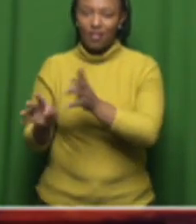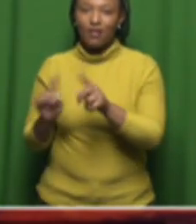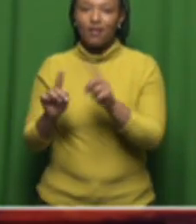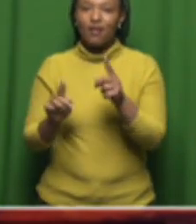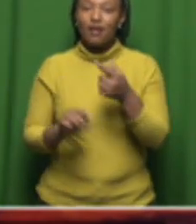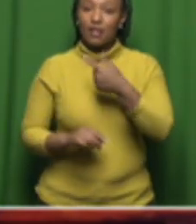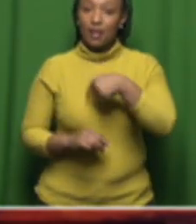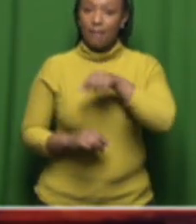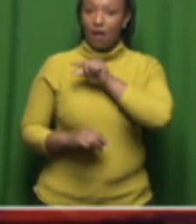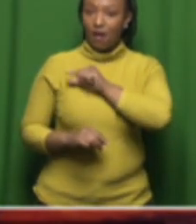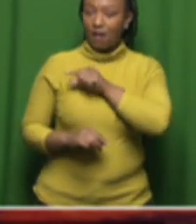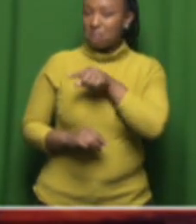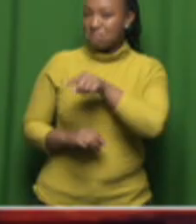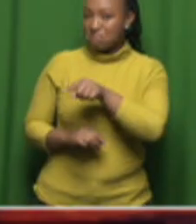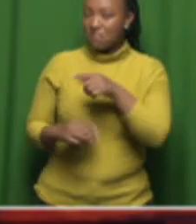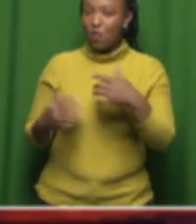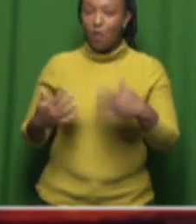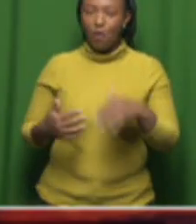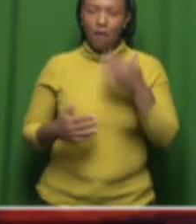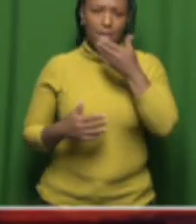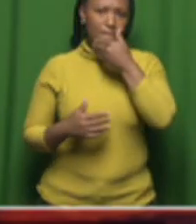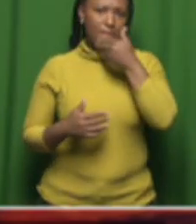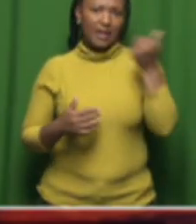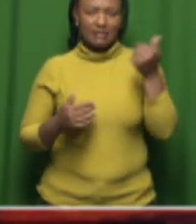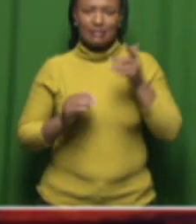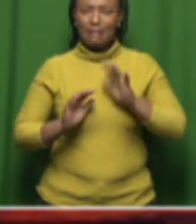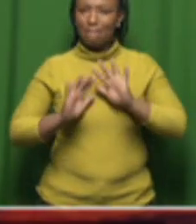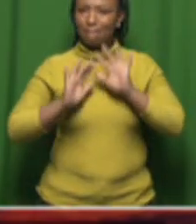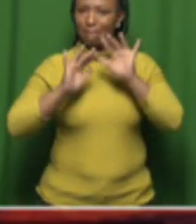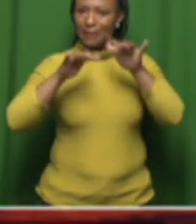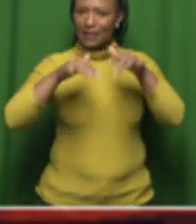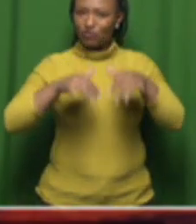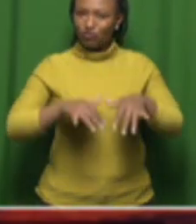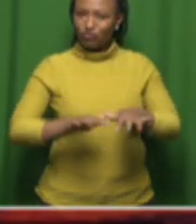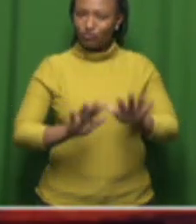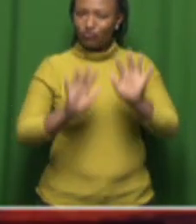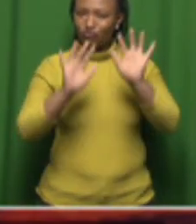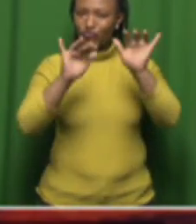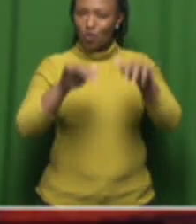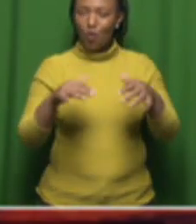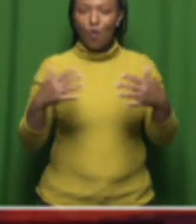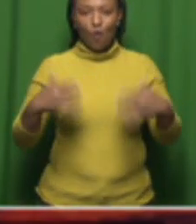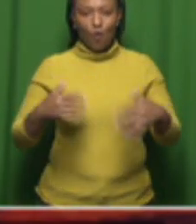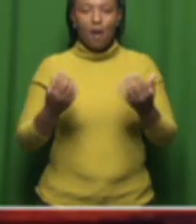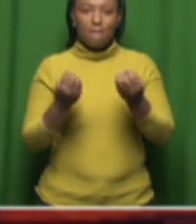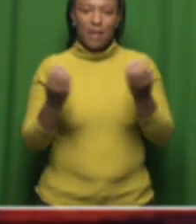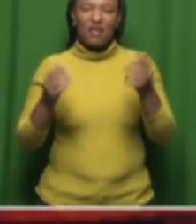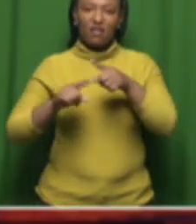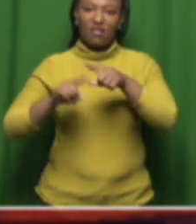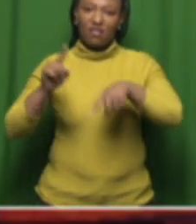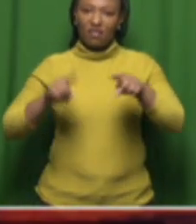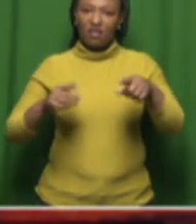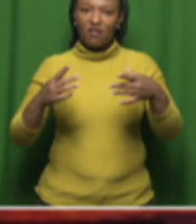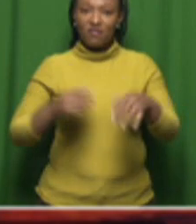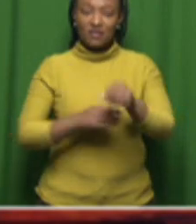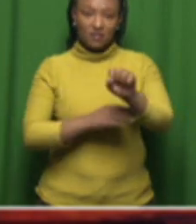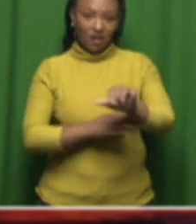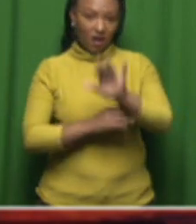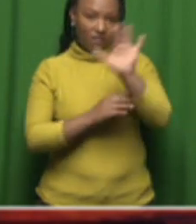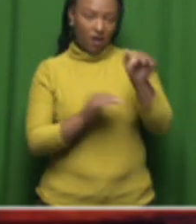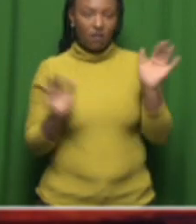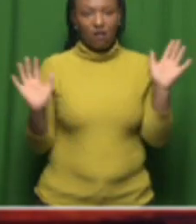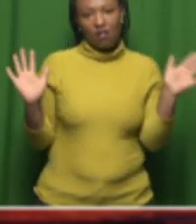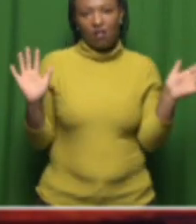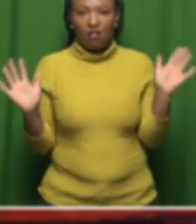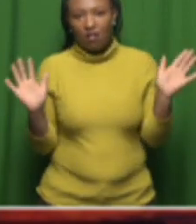Gqeberha, there are some of the best beaches in the country, but obviously almost so much more. So visiting some African penguins, their